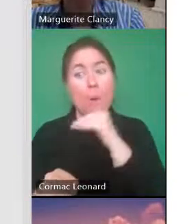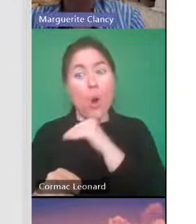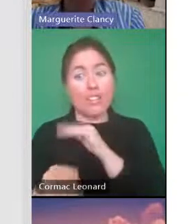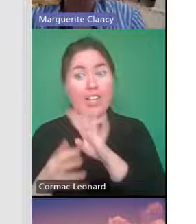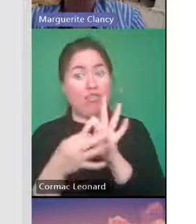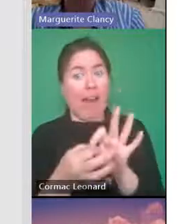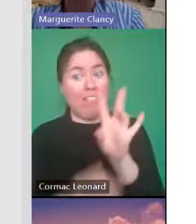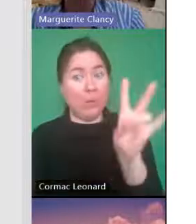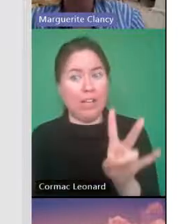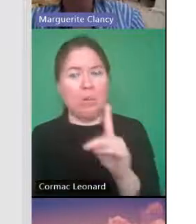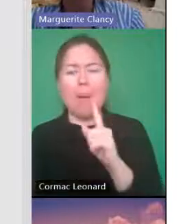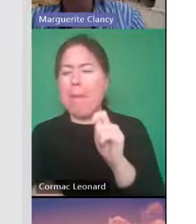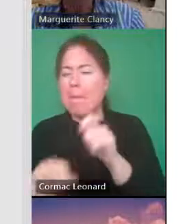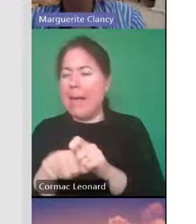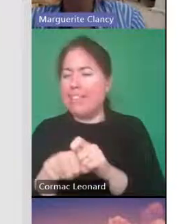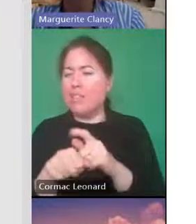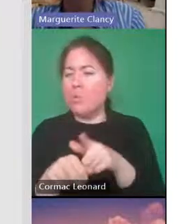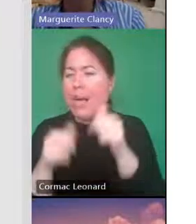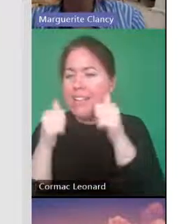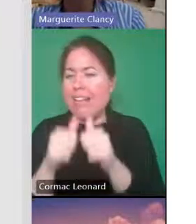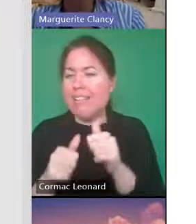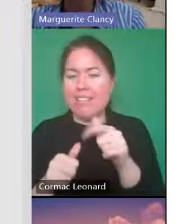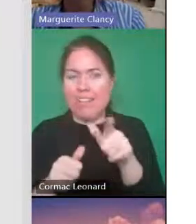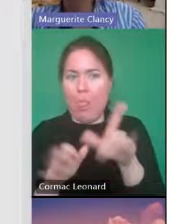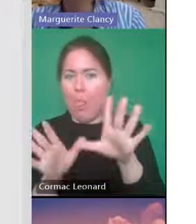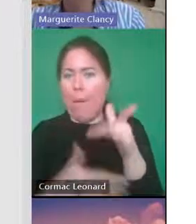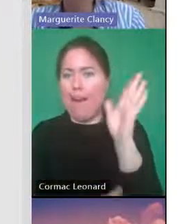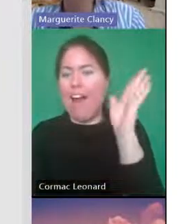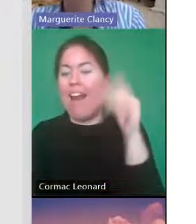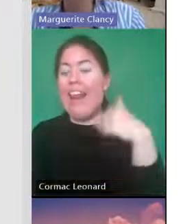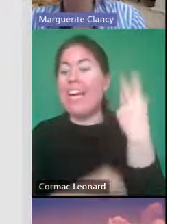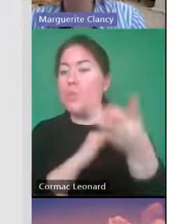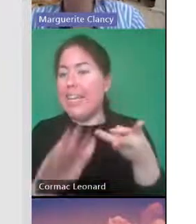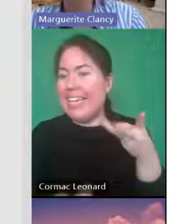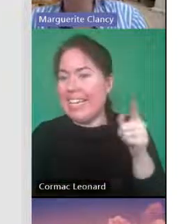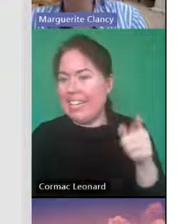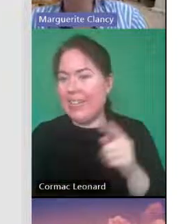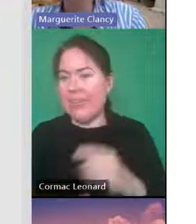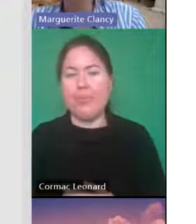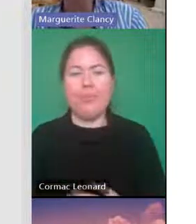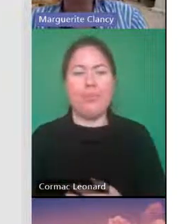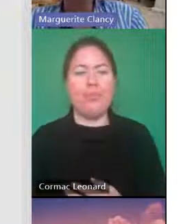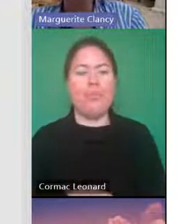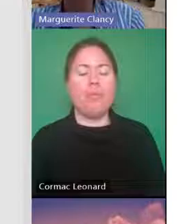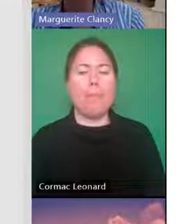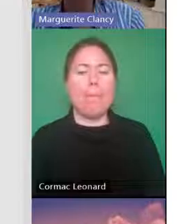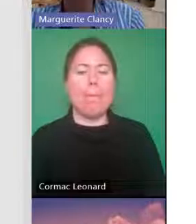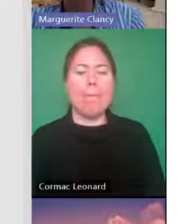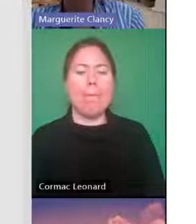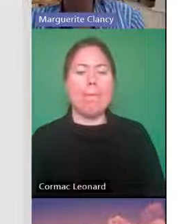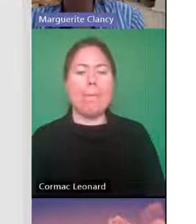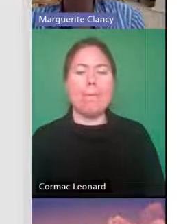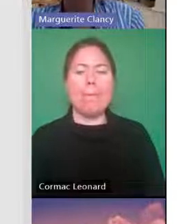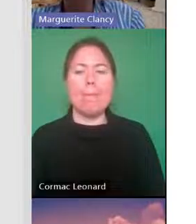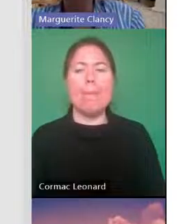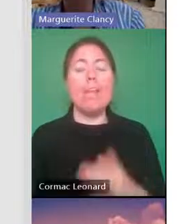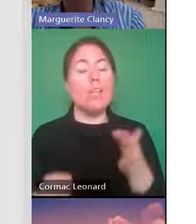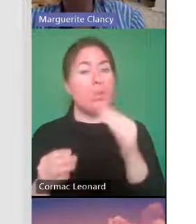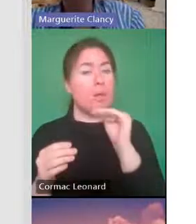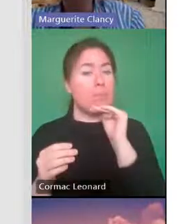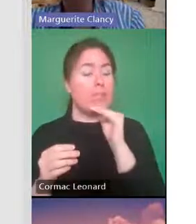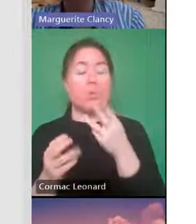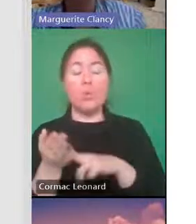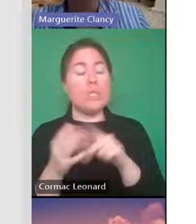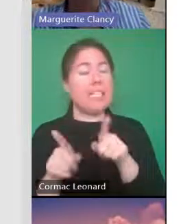answered through our webinar next week. Yeah. And the next question David had, can a designated officer use the same email address if submitting